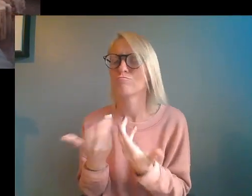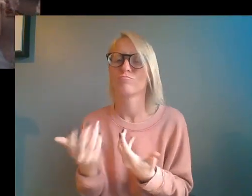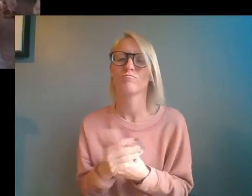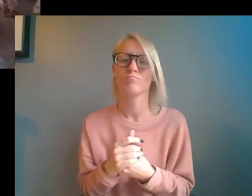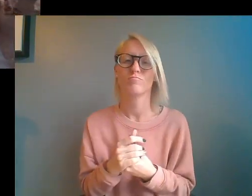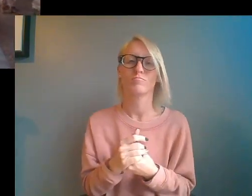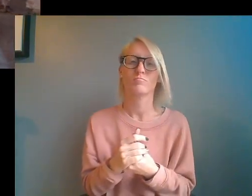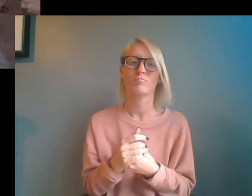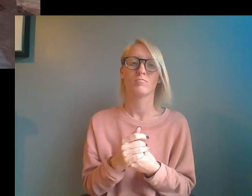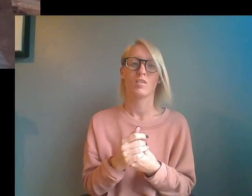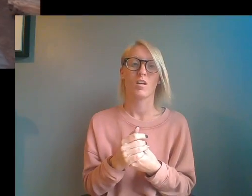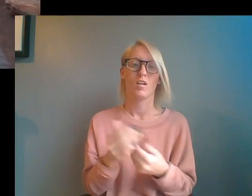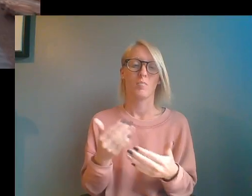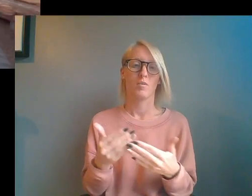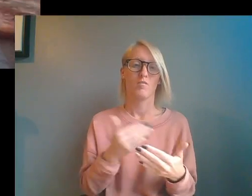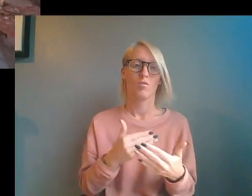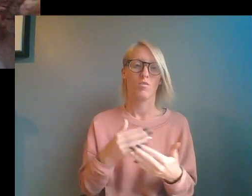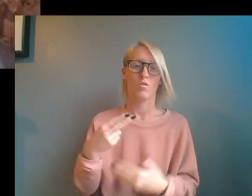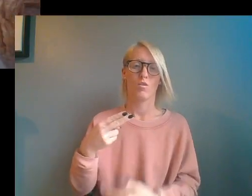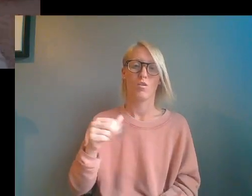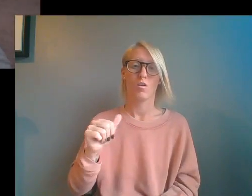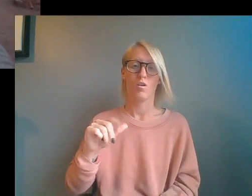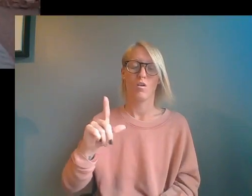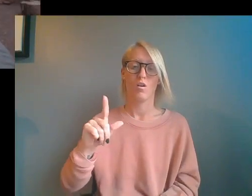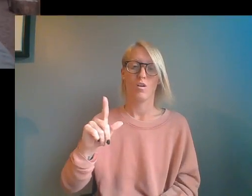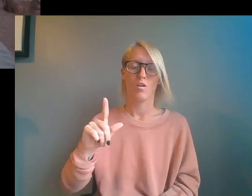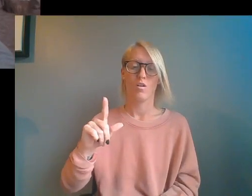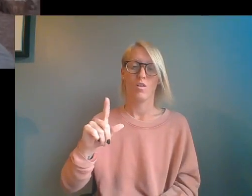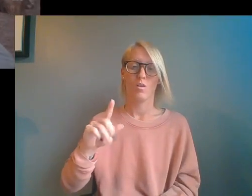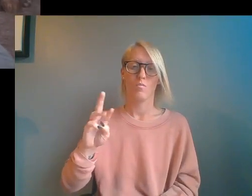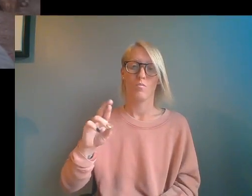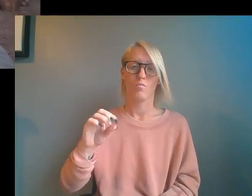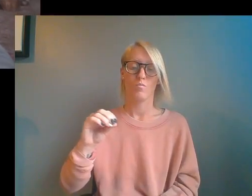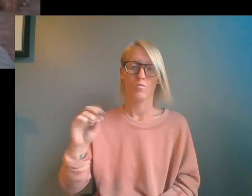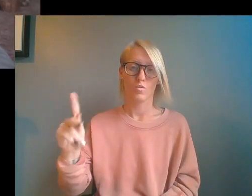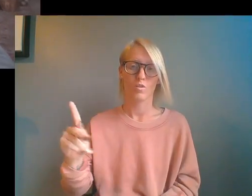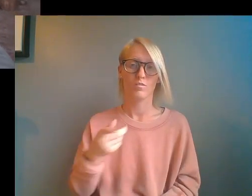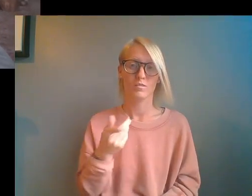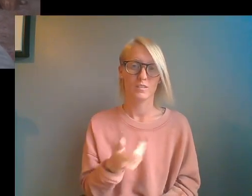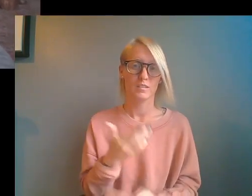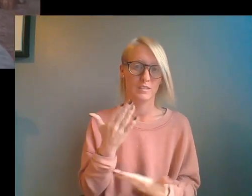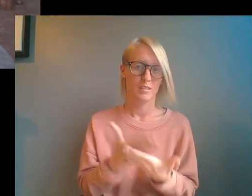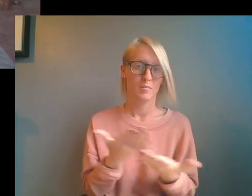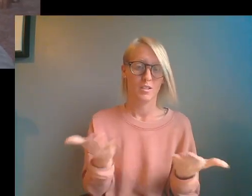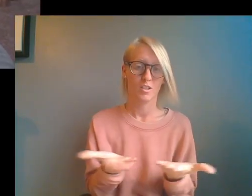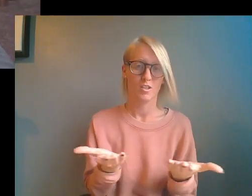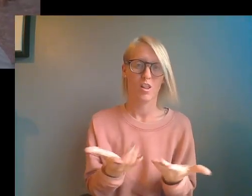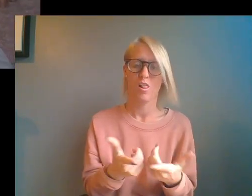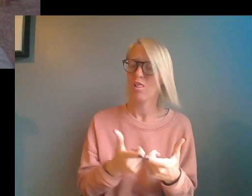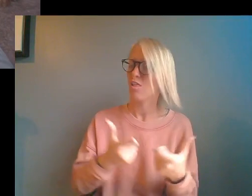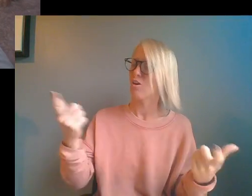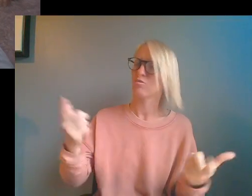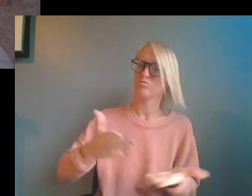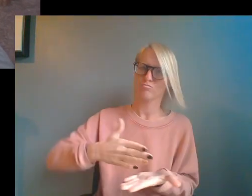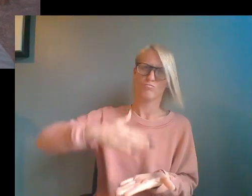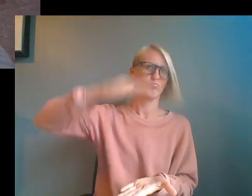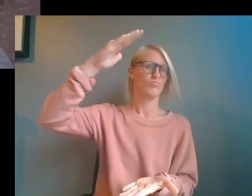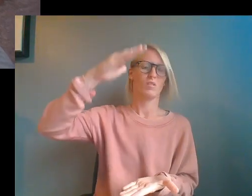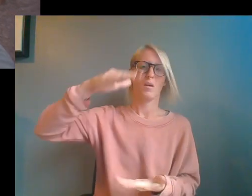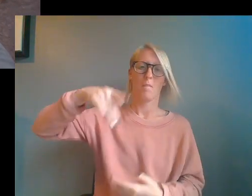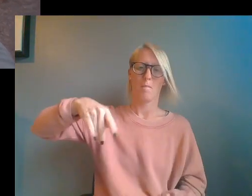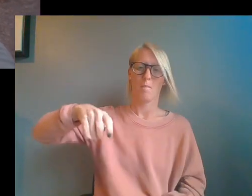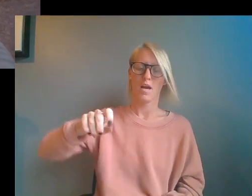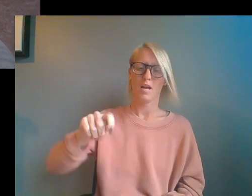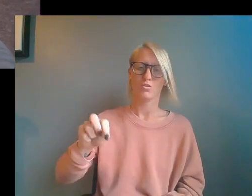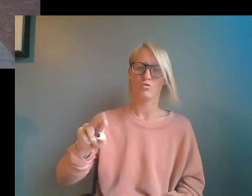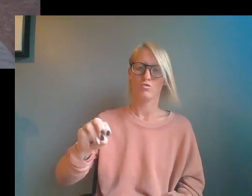Right before Hallbrook, you can stop at Geronimo Trading Post. They say they have the world's largest piece of petrified wood. This goes down into the earth, and